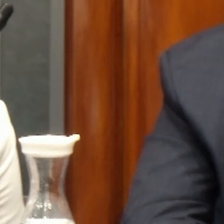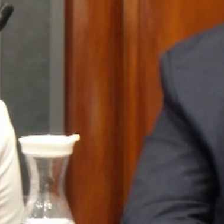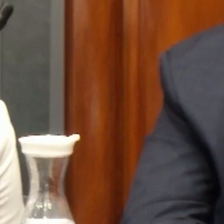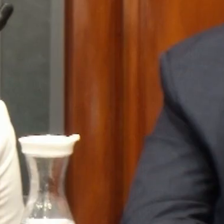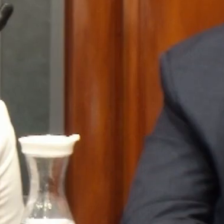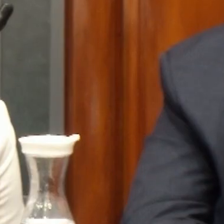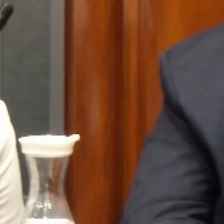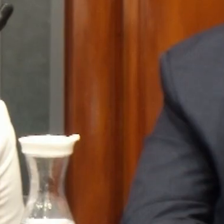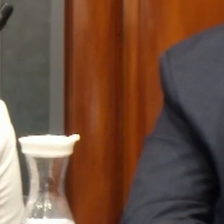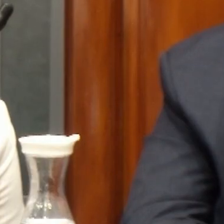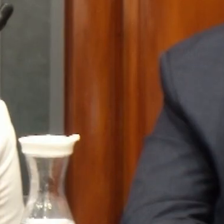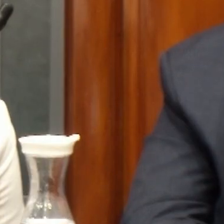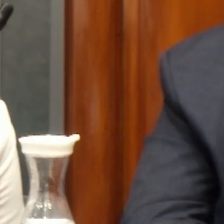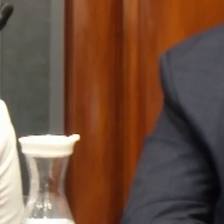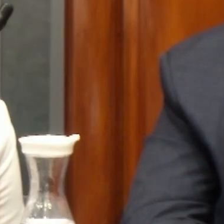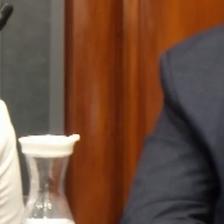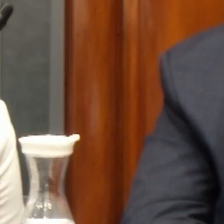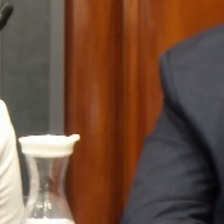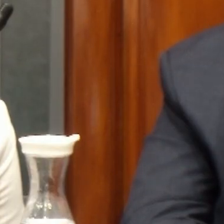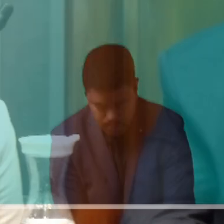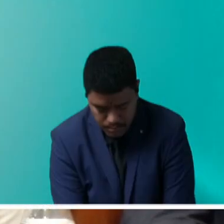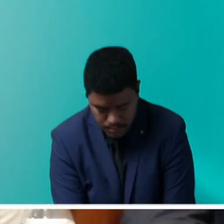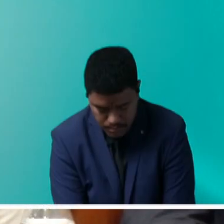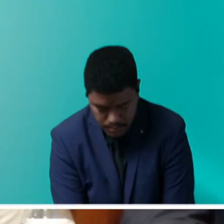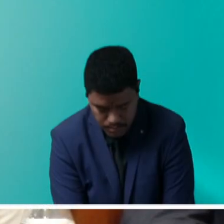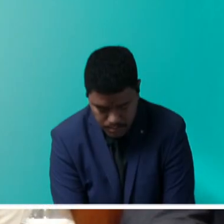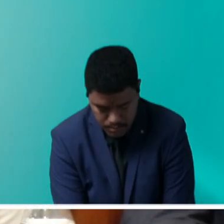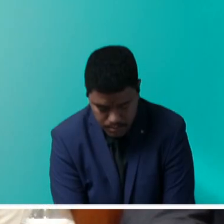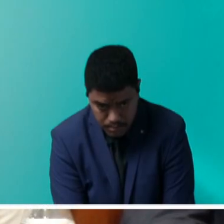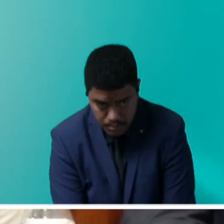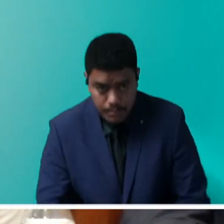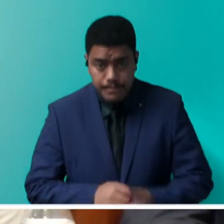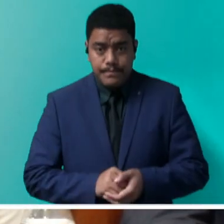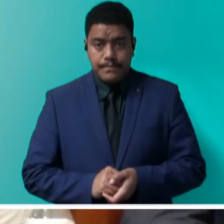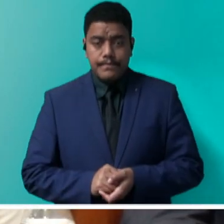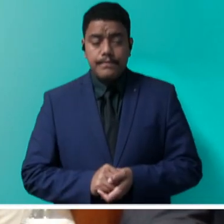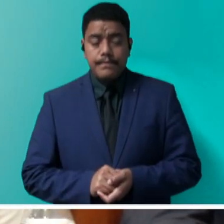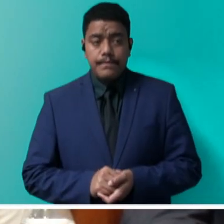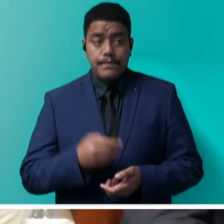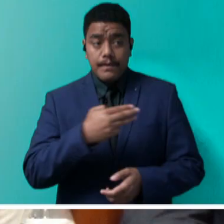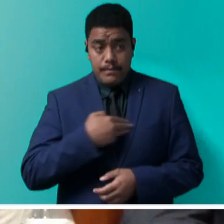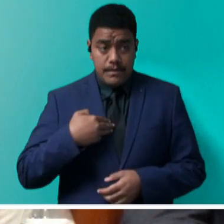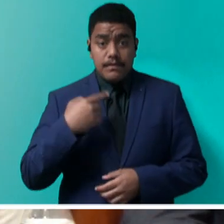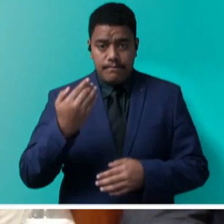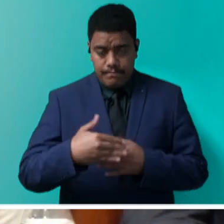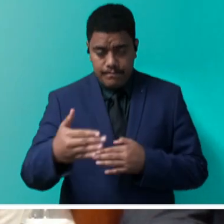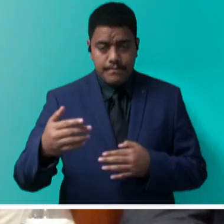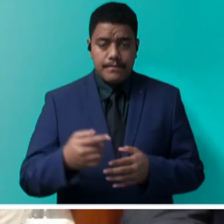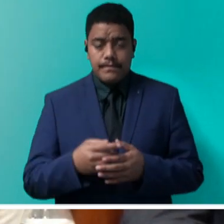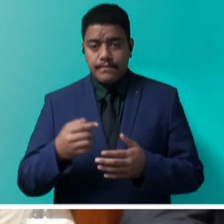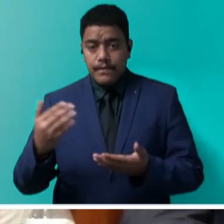this coalition government is fully committed to protecting every Fijian's citizen. The Ministry maintains a